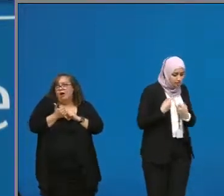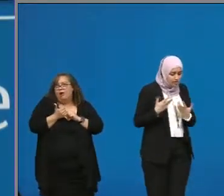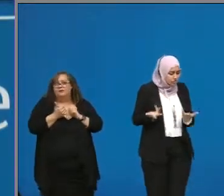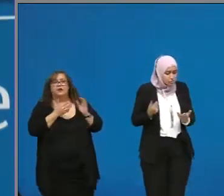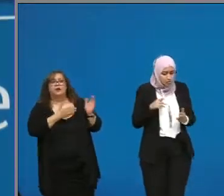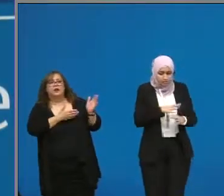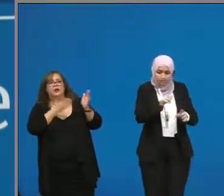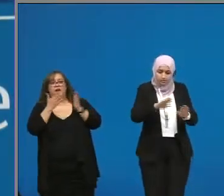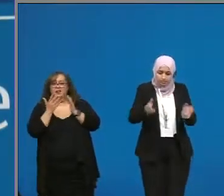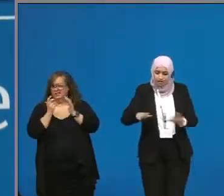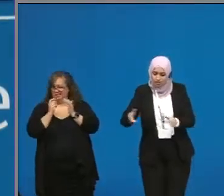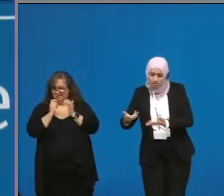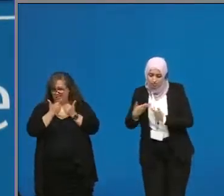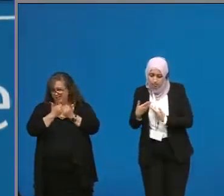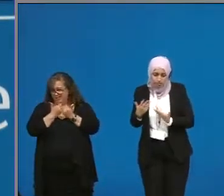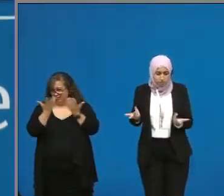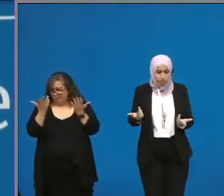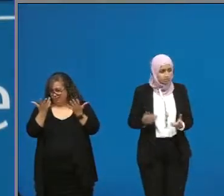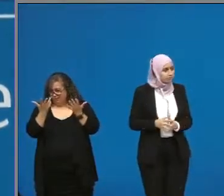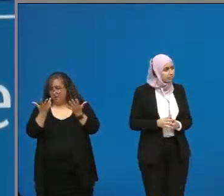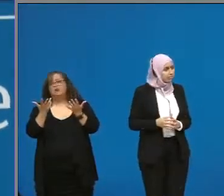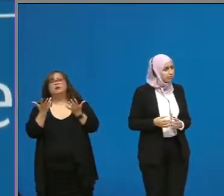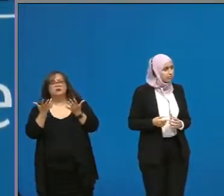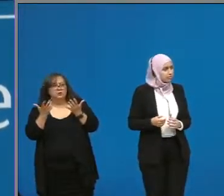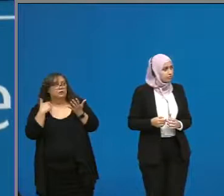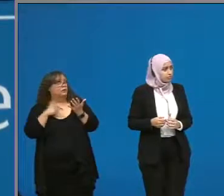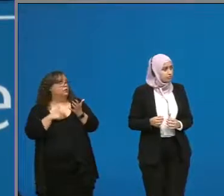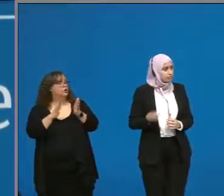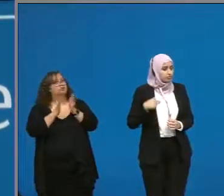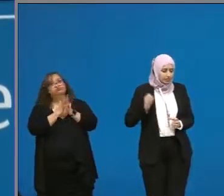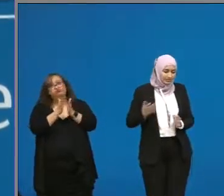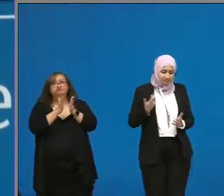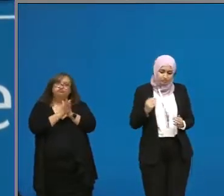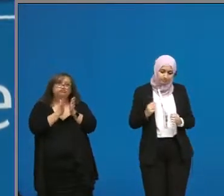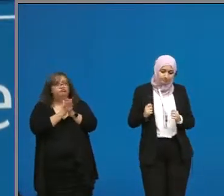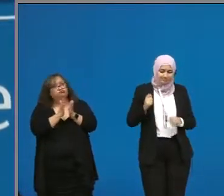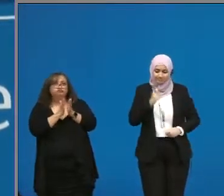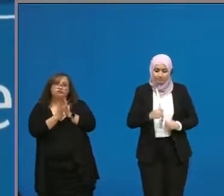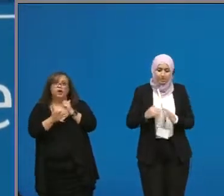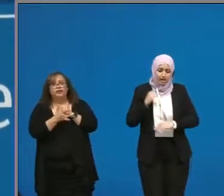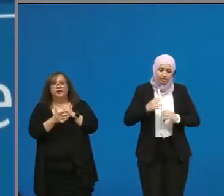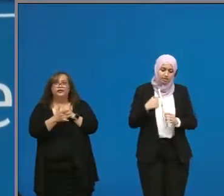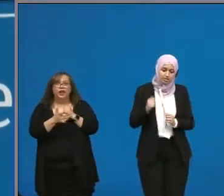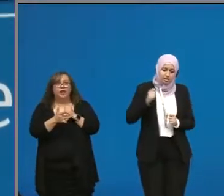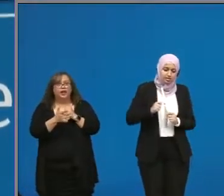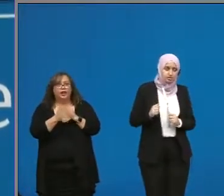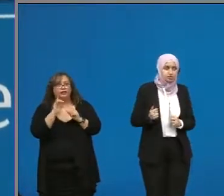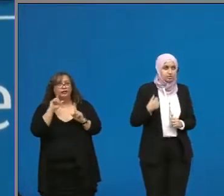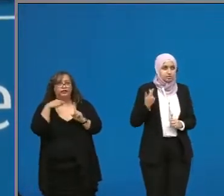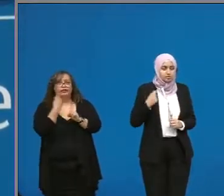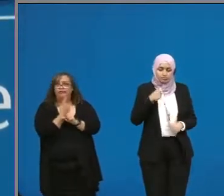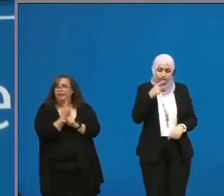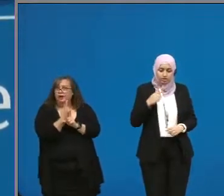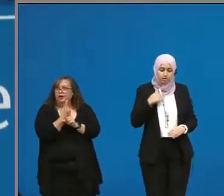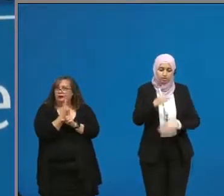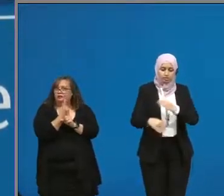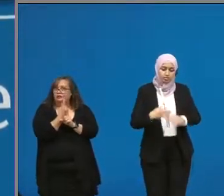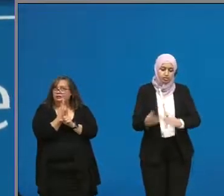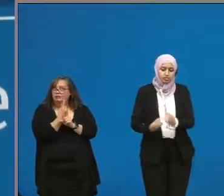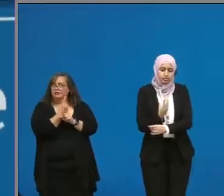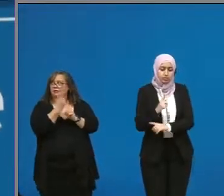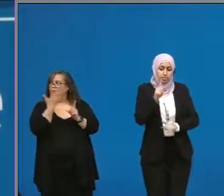challenge with that is that we get to talk about technology for the sake of technology and not teaching and learning. And my role